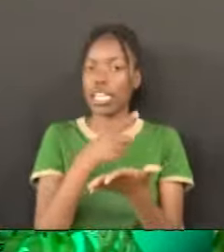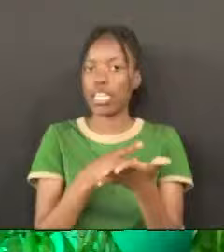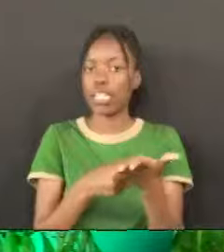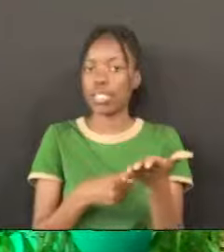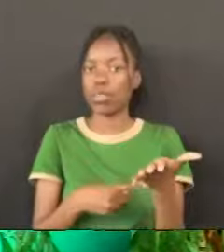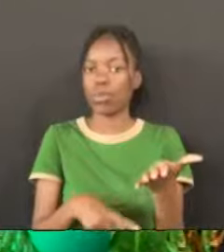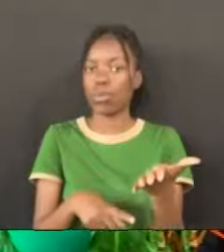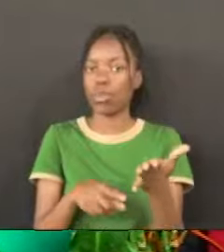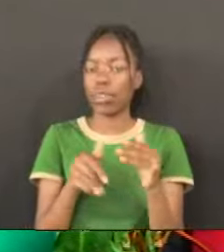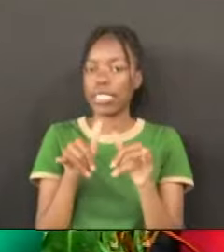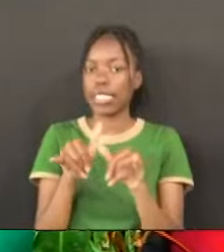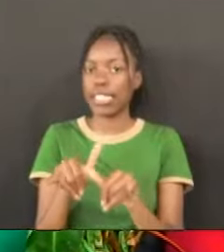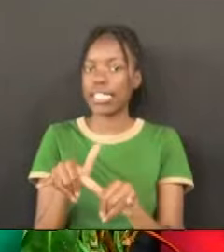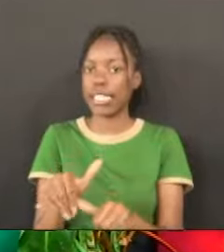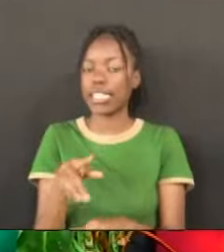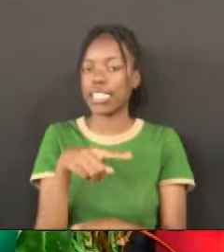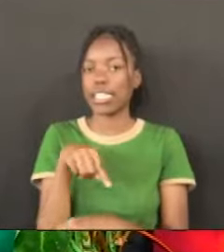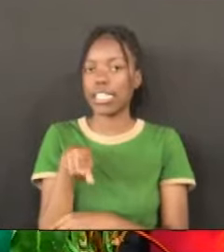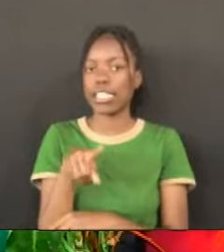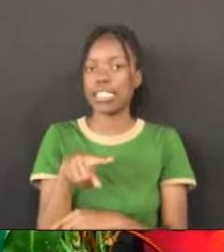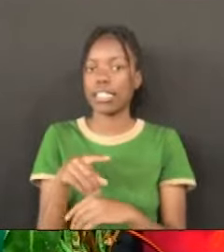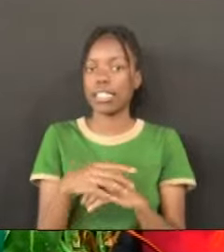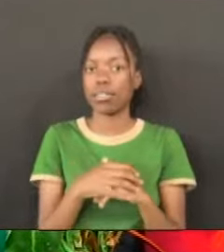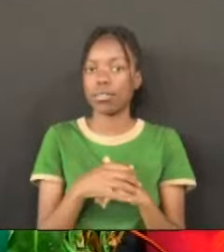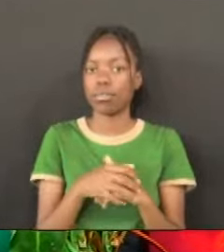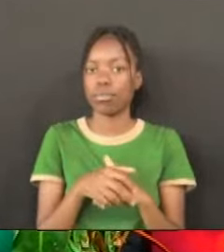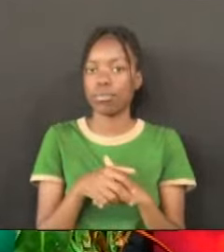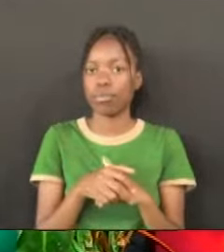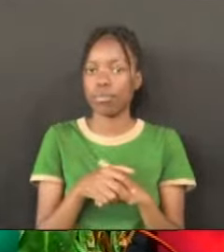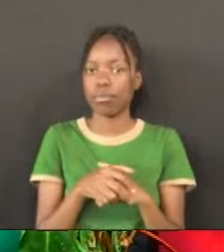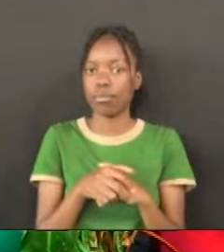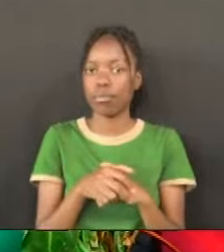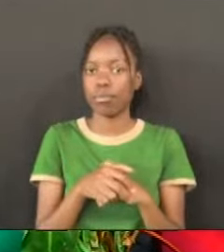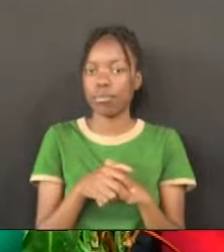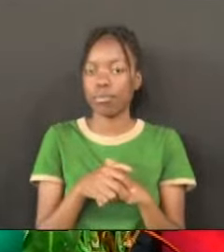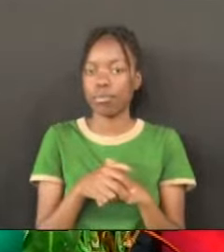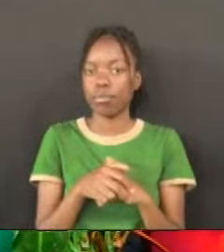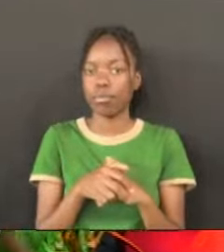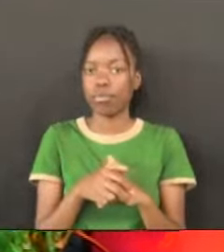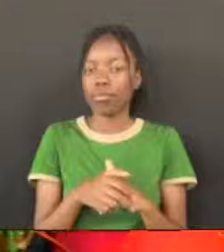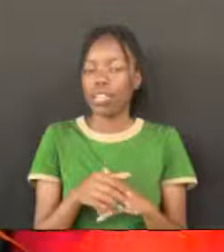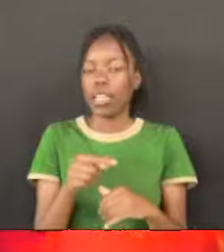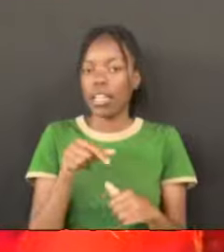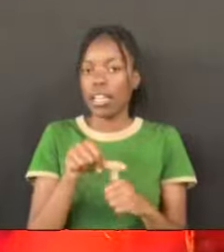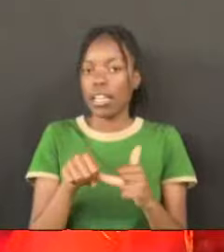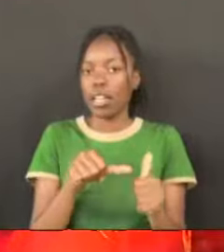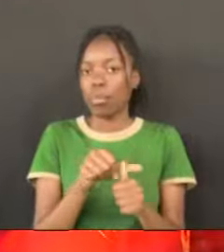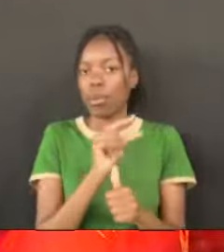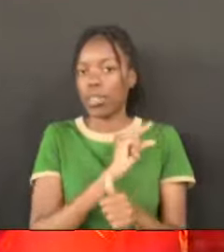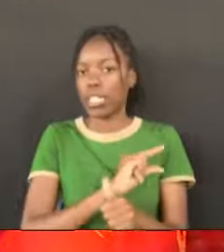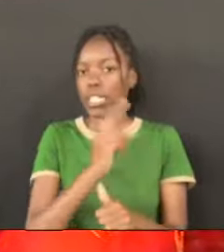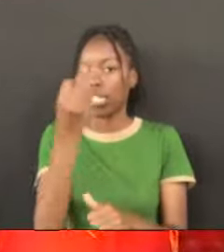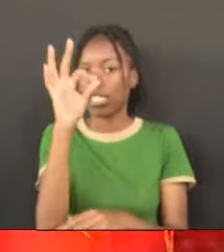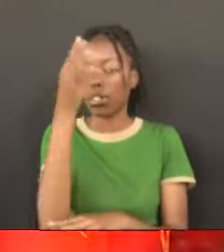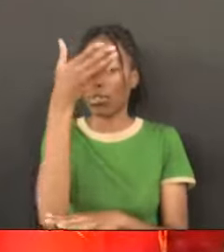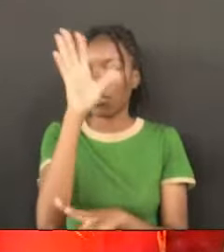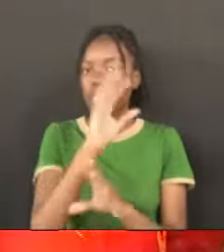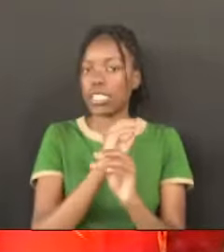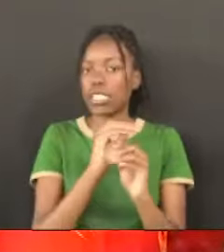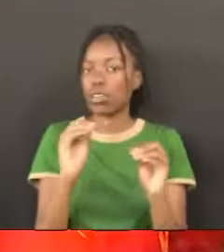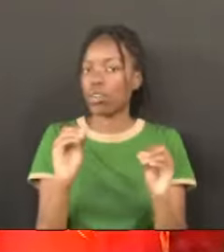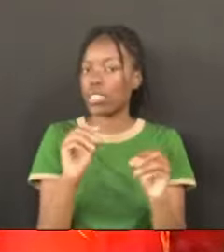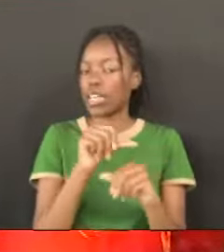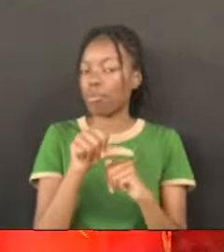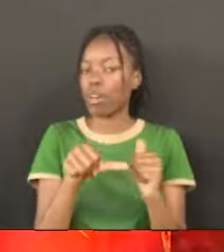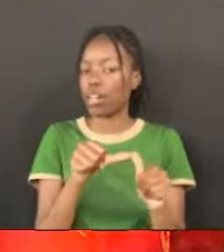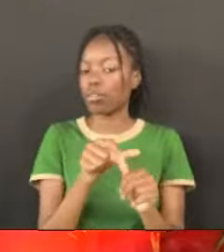sustains us. The Akali sisters sang about the grace of God. It is not about what I am. It is not